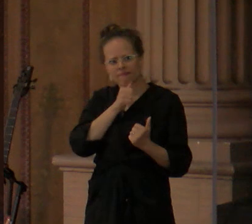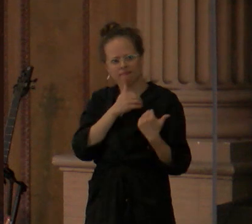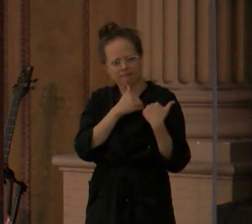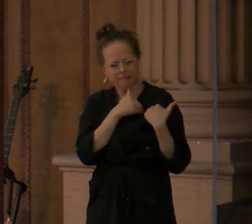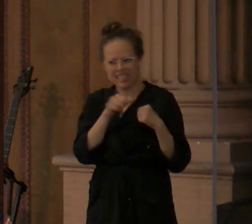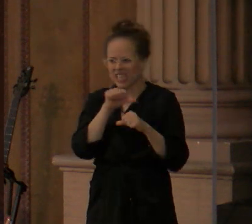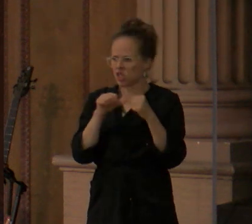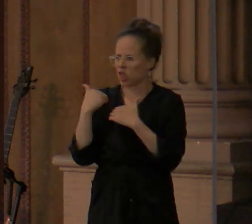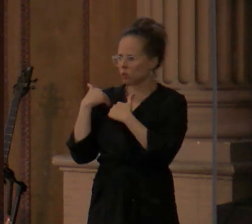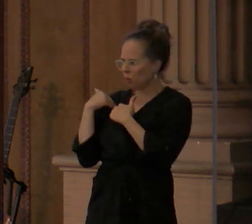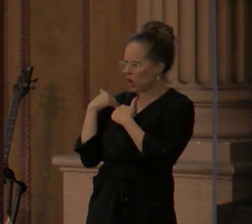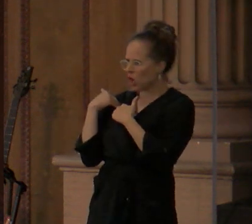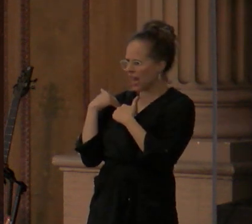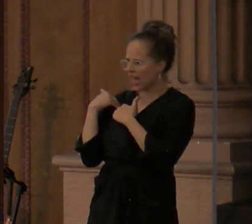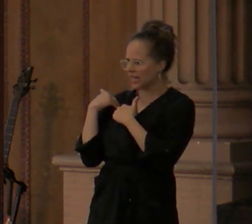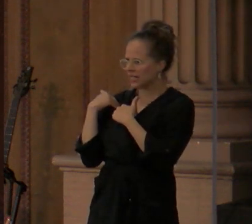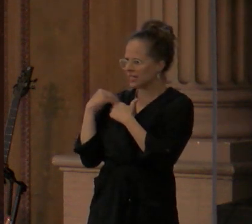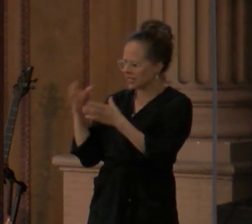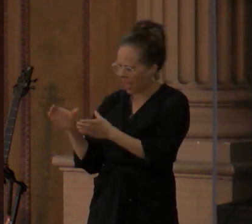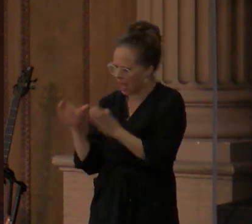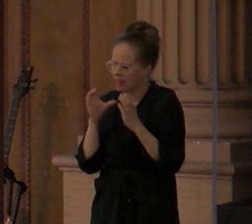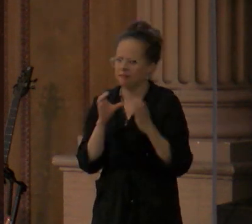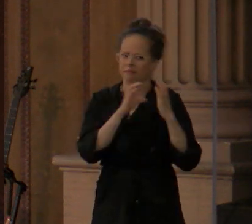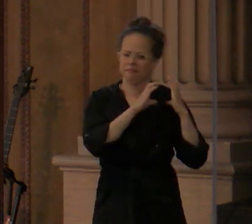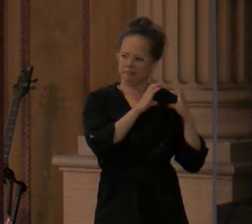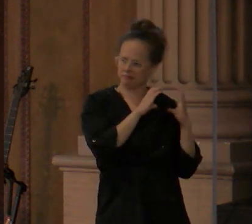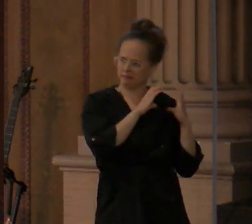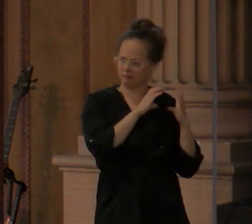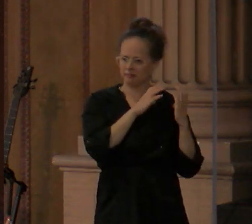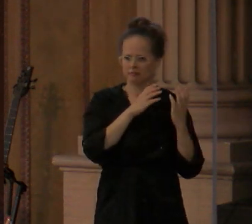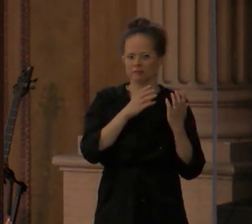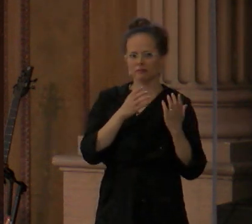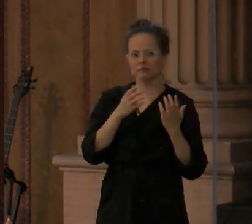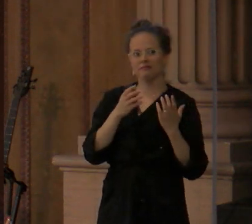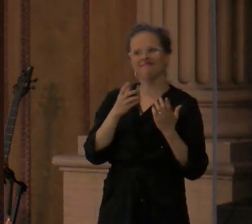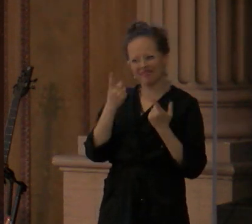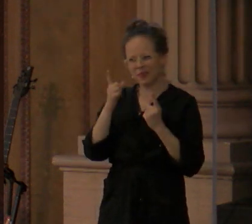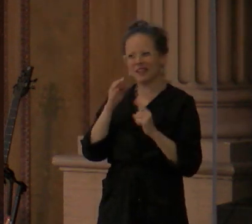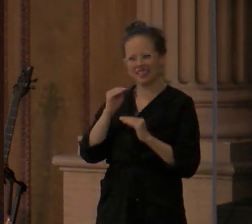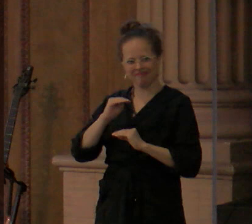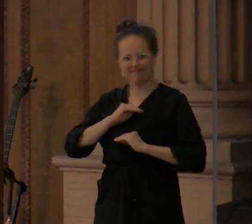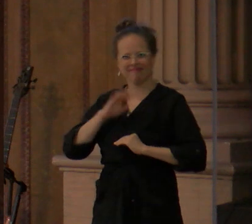And if we're going to live that way, if we're going to bear one another's burdens, that means that we share part of the weight.